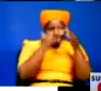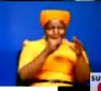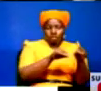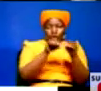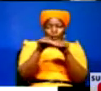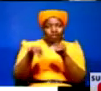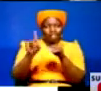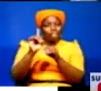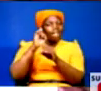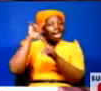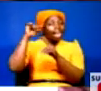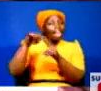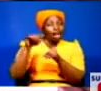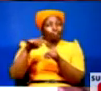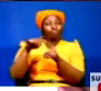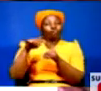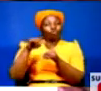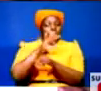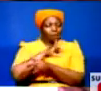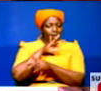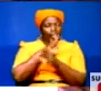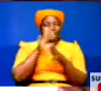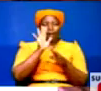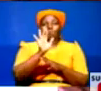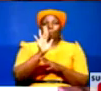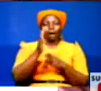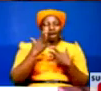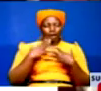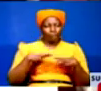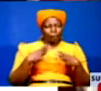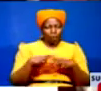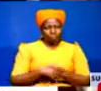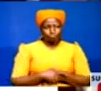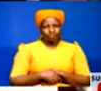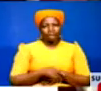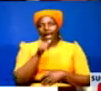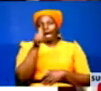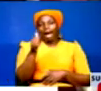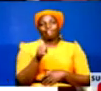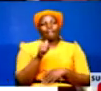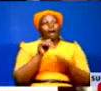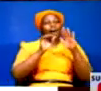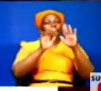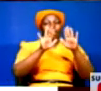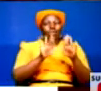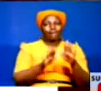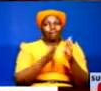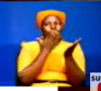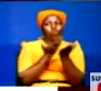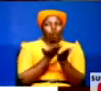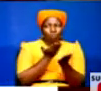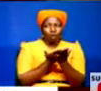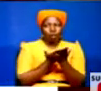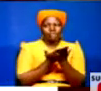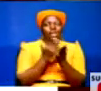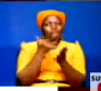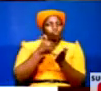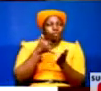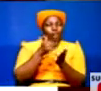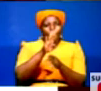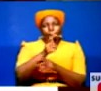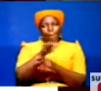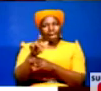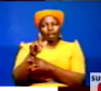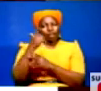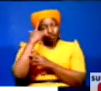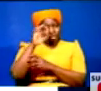people that he represents. Other key legislative proposals expected before the House include a bill to entrench CDF and the